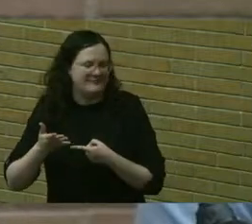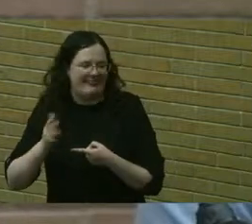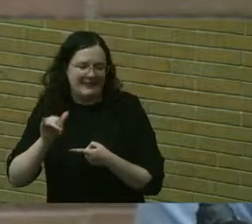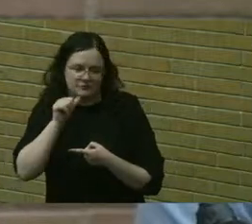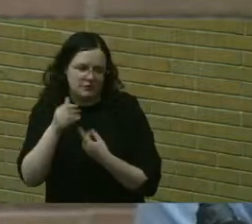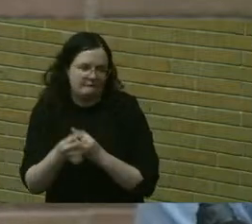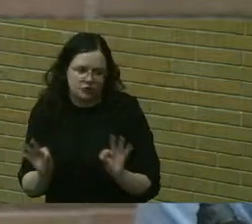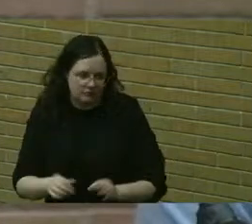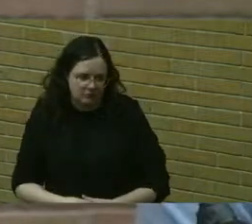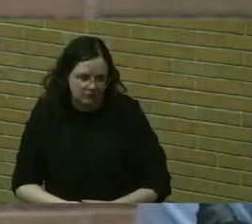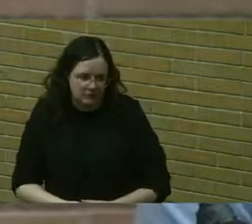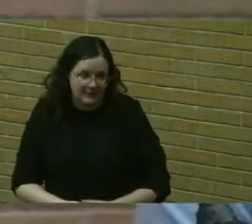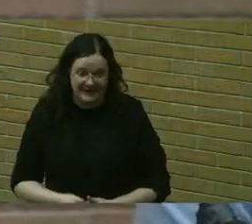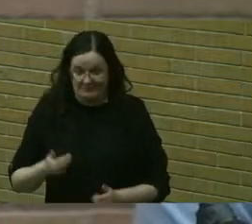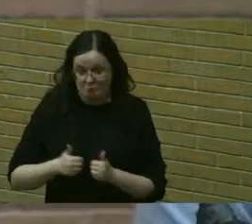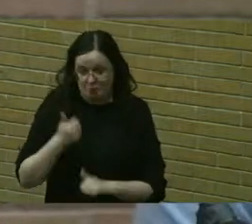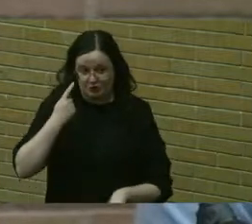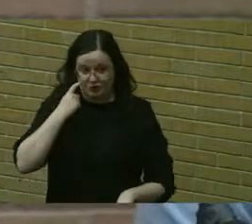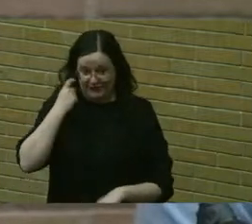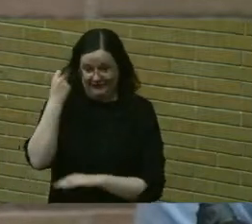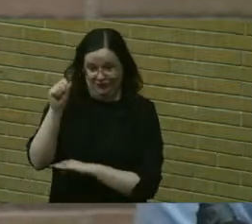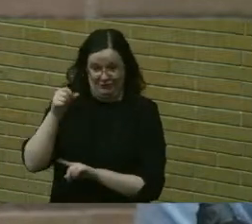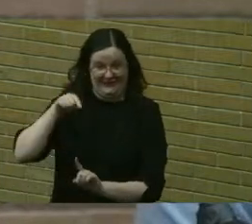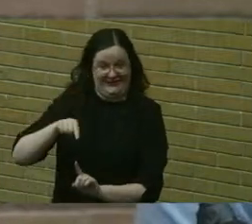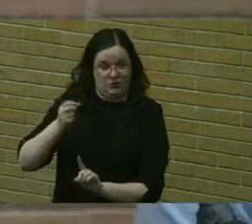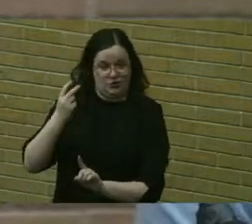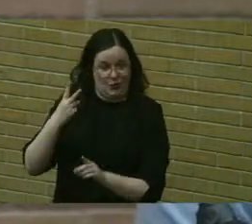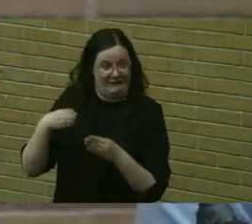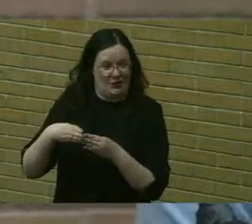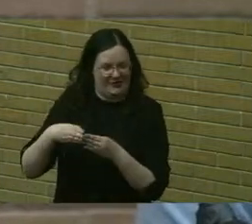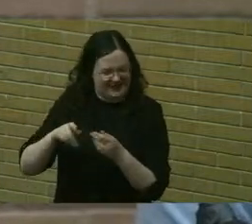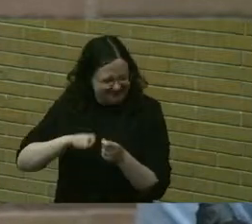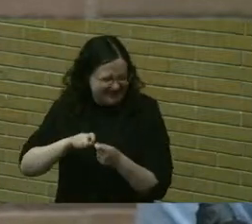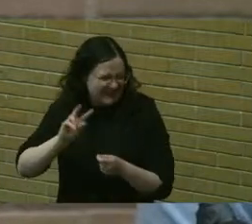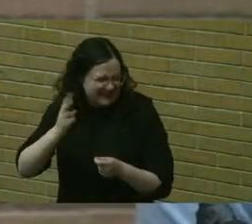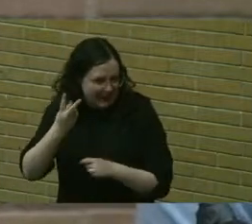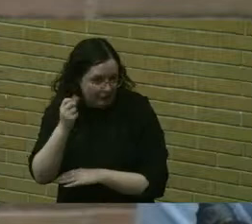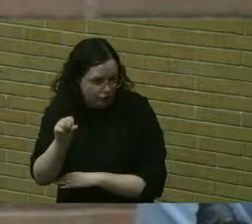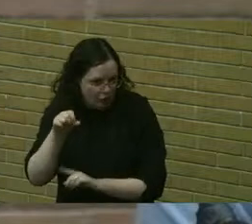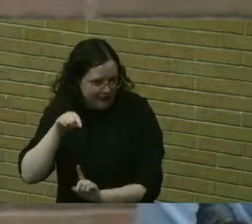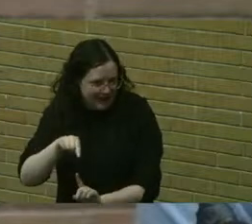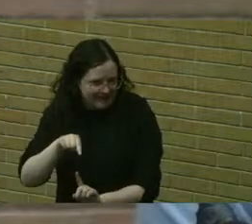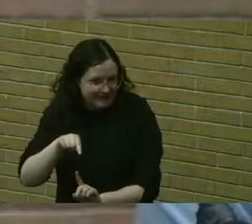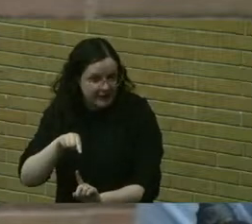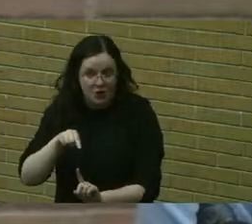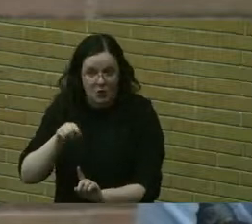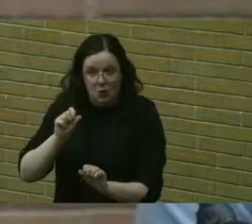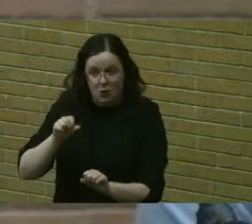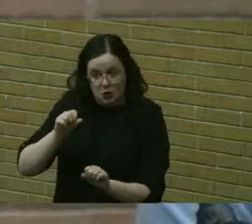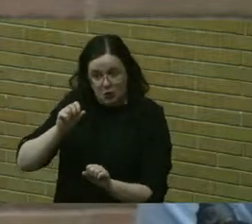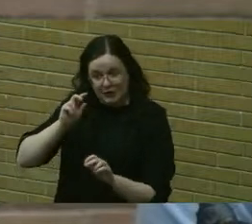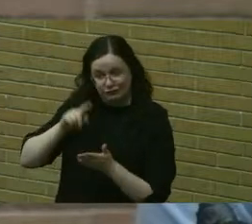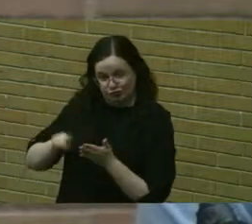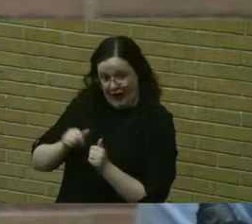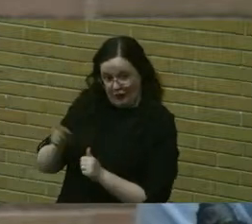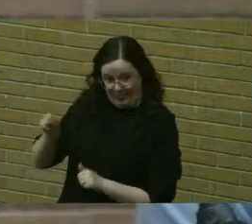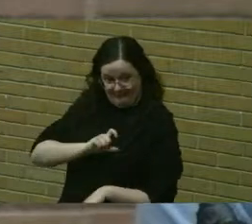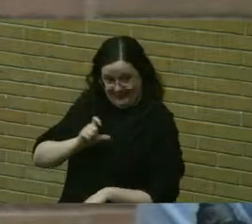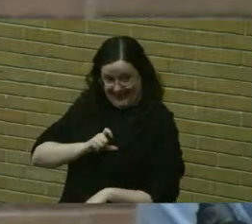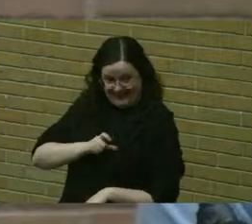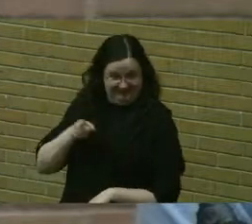protests that were in 12 Corners, especially the second one, and you can check with police, they were not